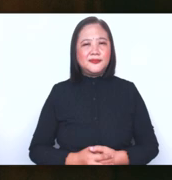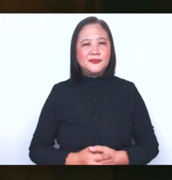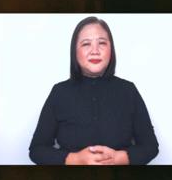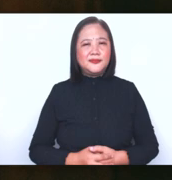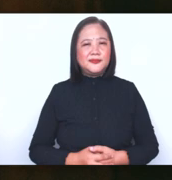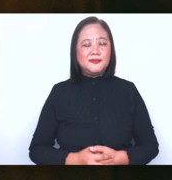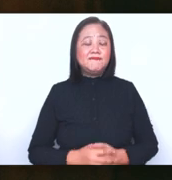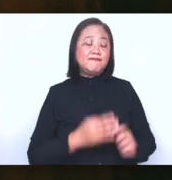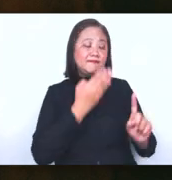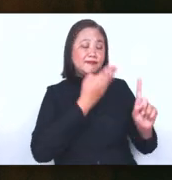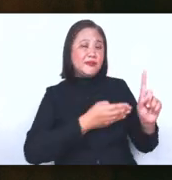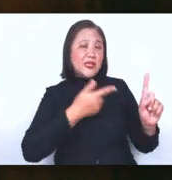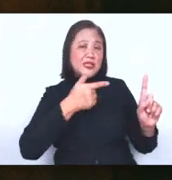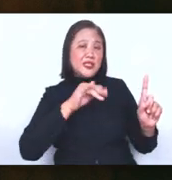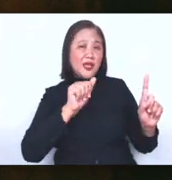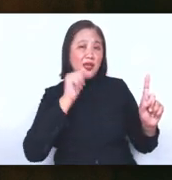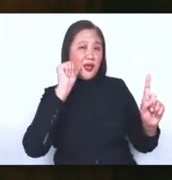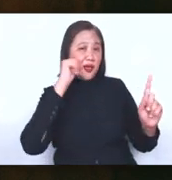anak.